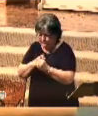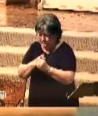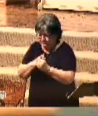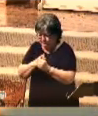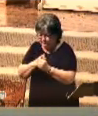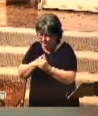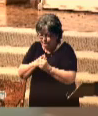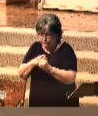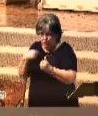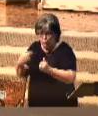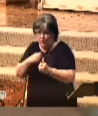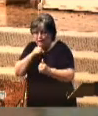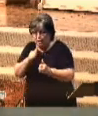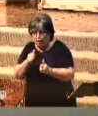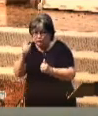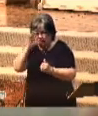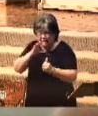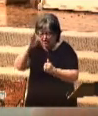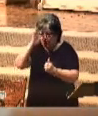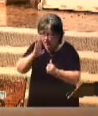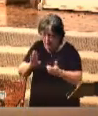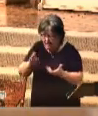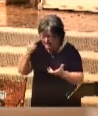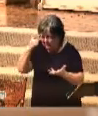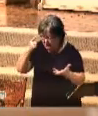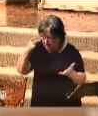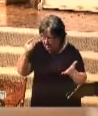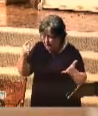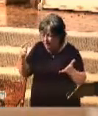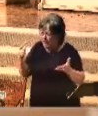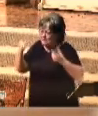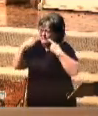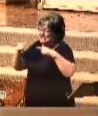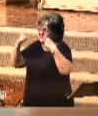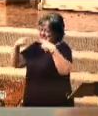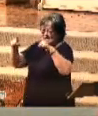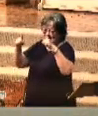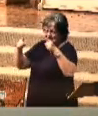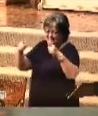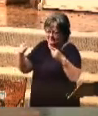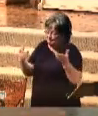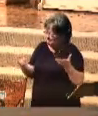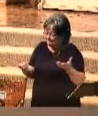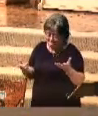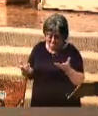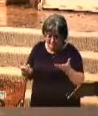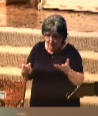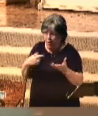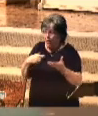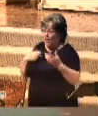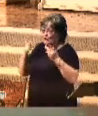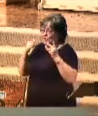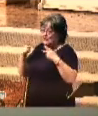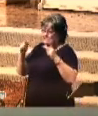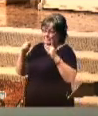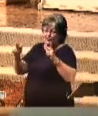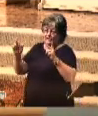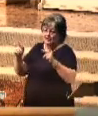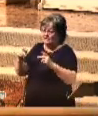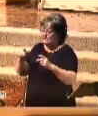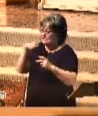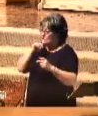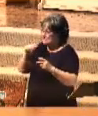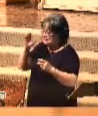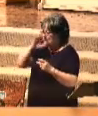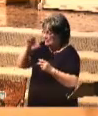Now, we don't seek God so that He can give us success. We don't seek God so that He can give us prosperity. We don't seek God